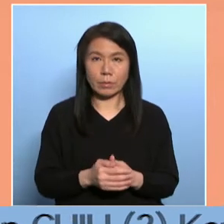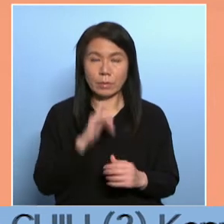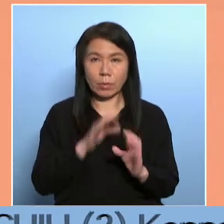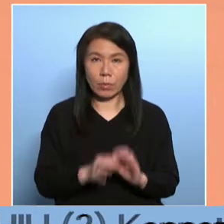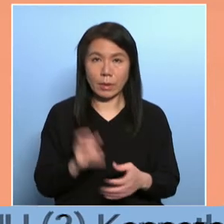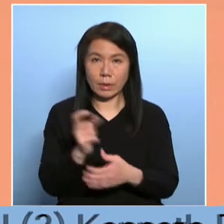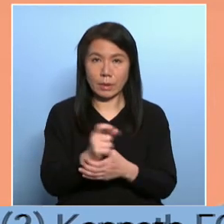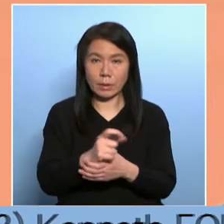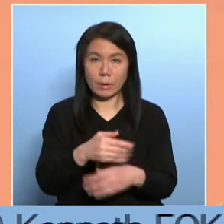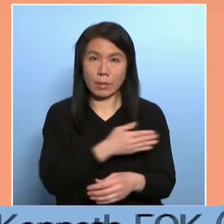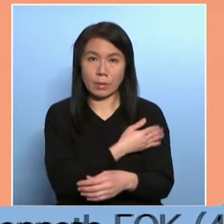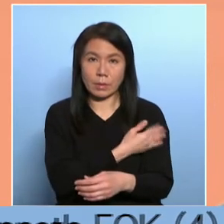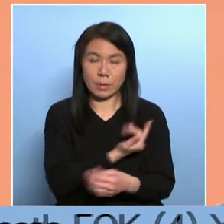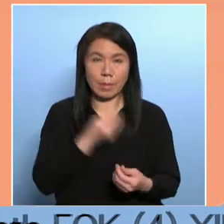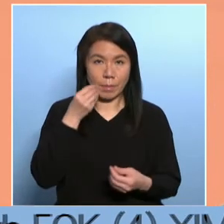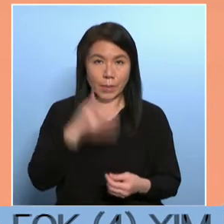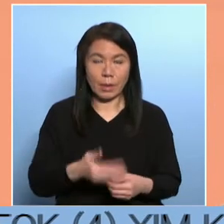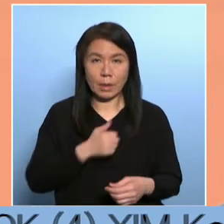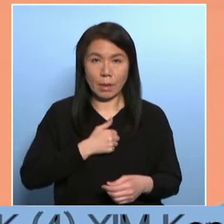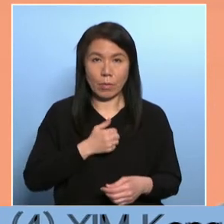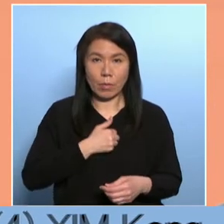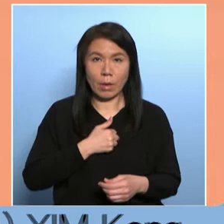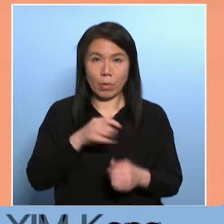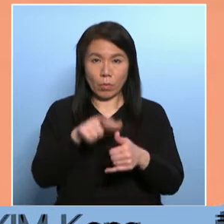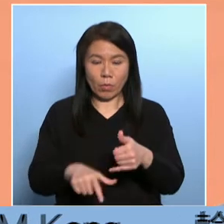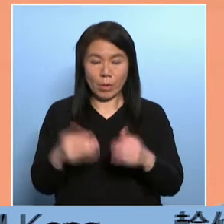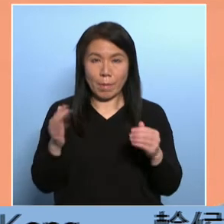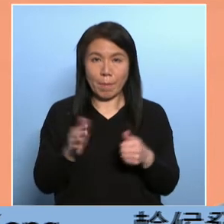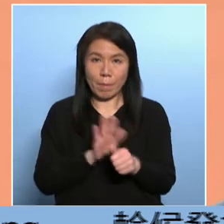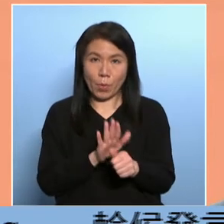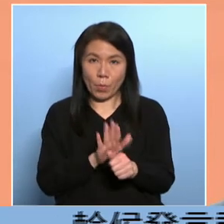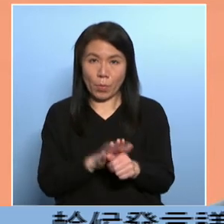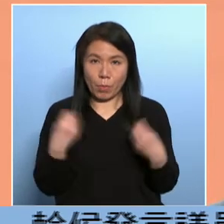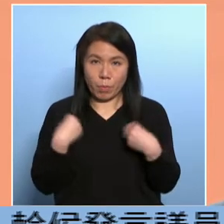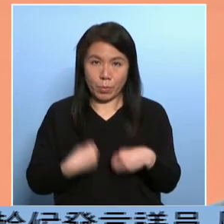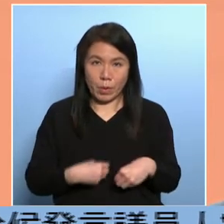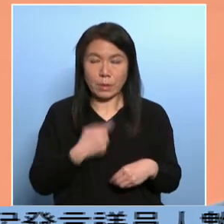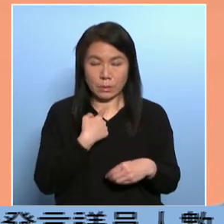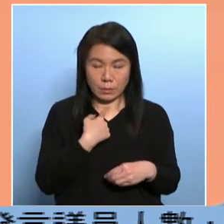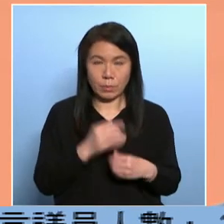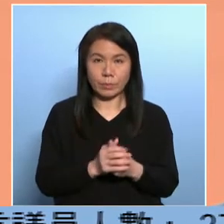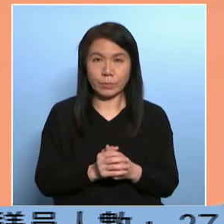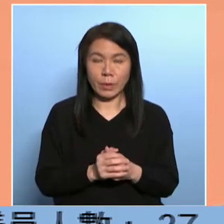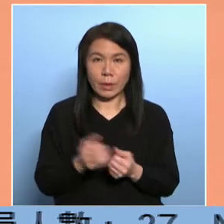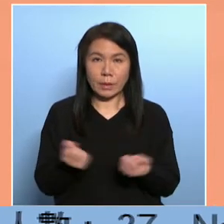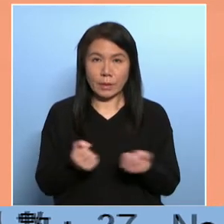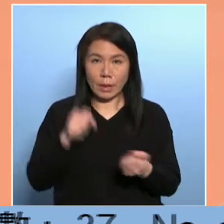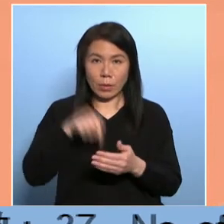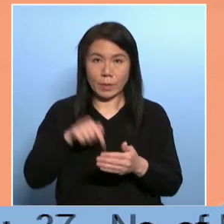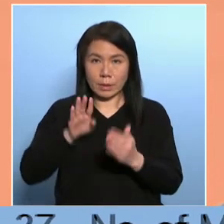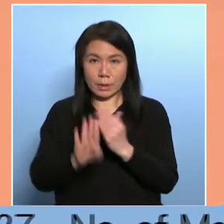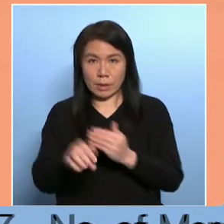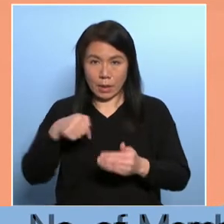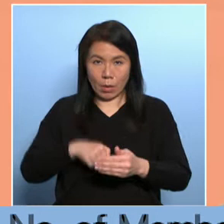based on the fact that the relevant taxi drivers would be given sufficient personal protective gear and equipment, and